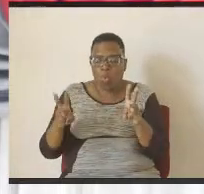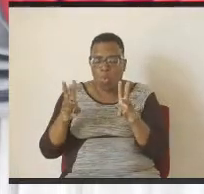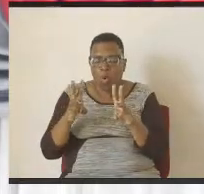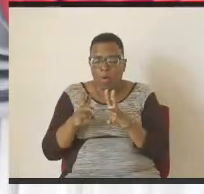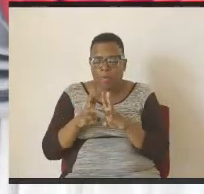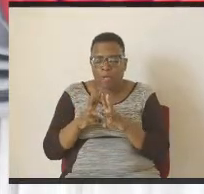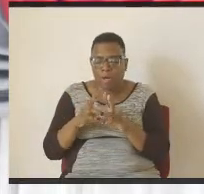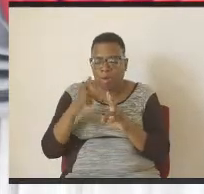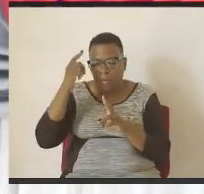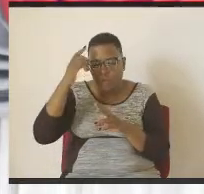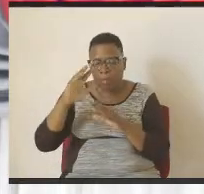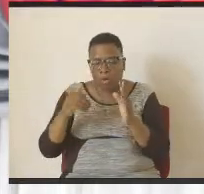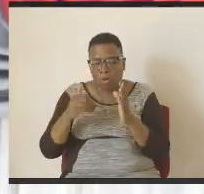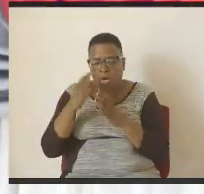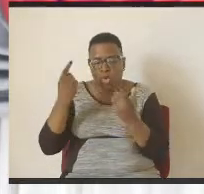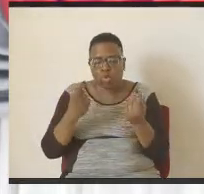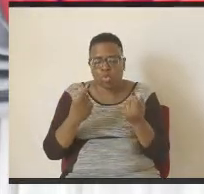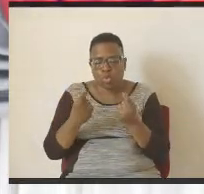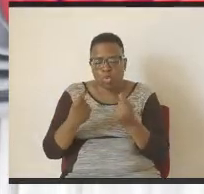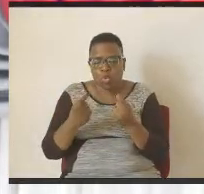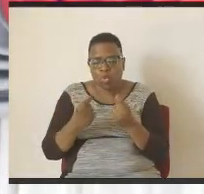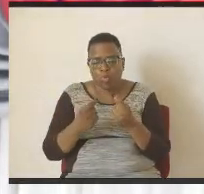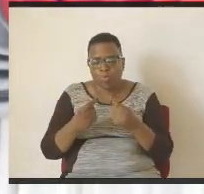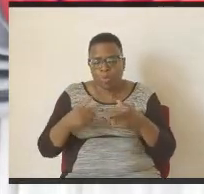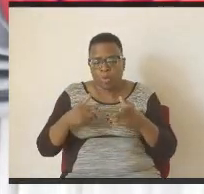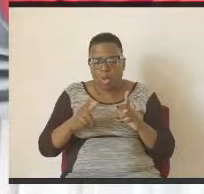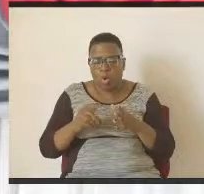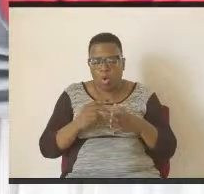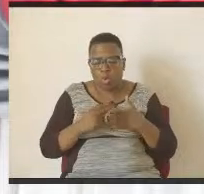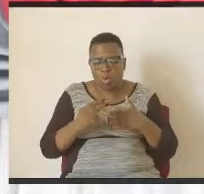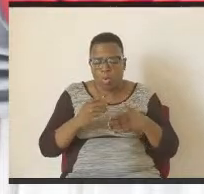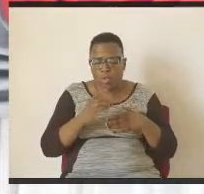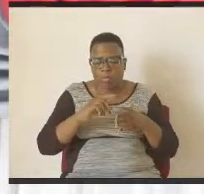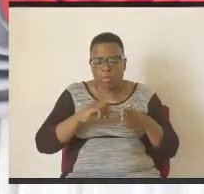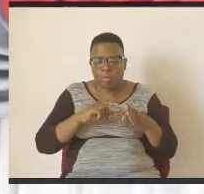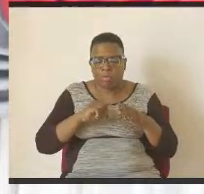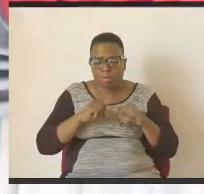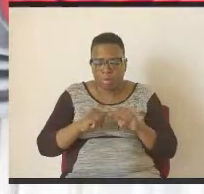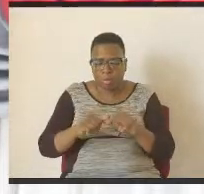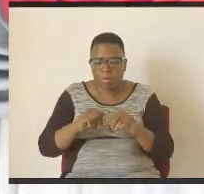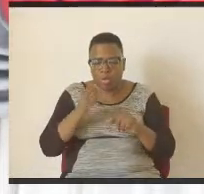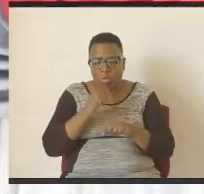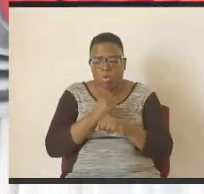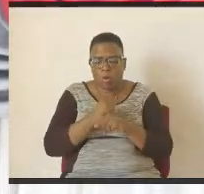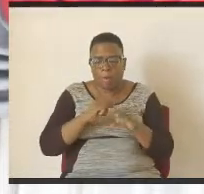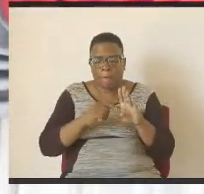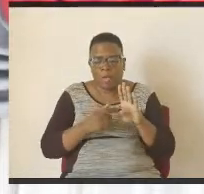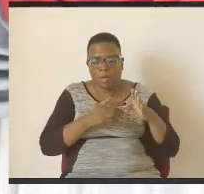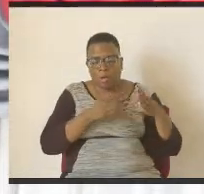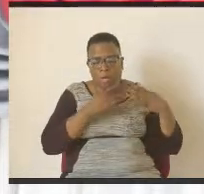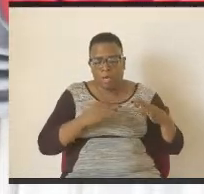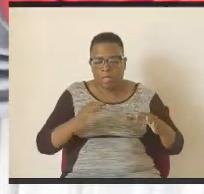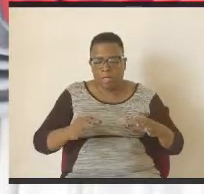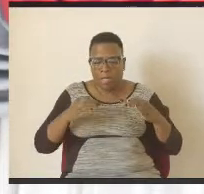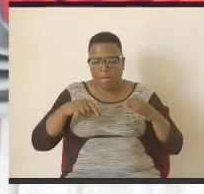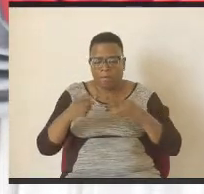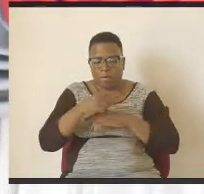us. So let your Holy Spirit complete the work he has begun in our lives, in our hearts. Now we pray in Jesus'